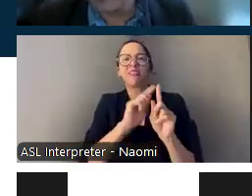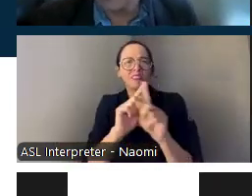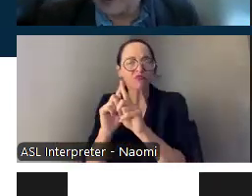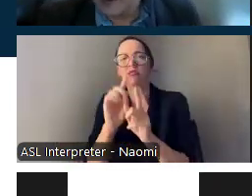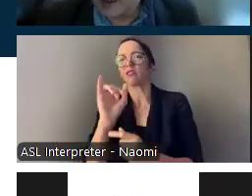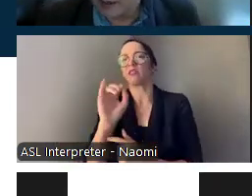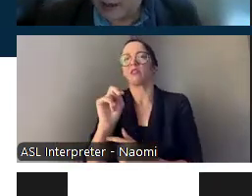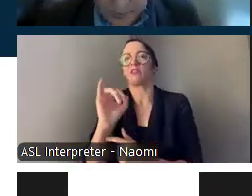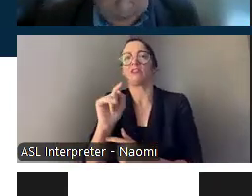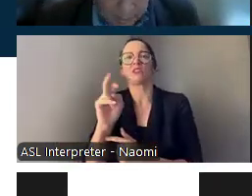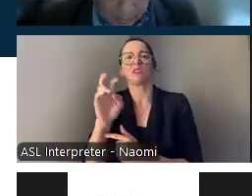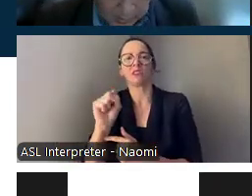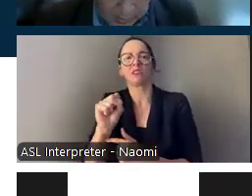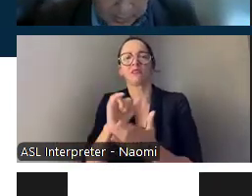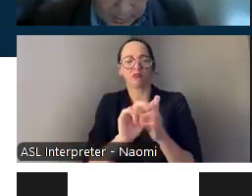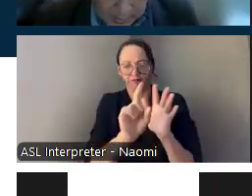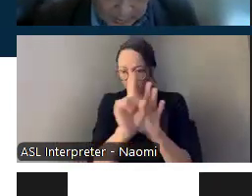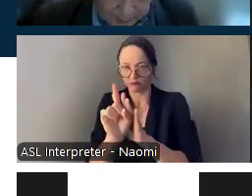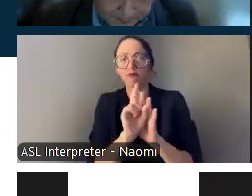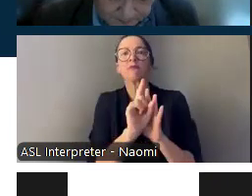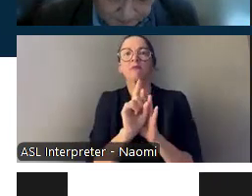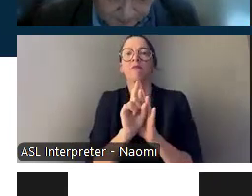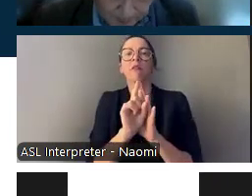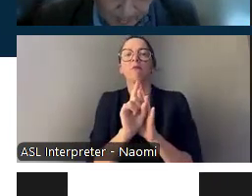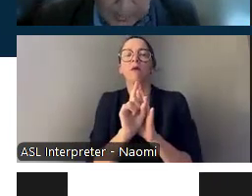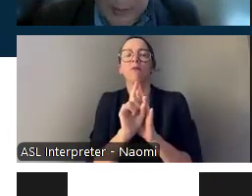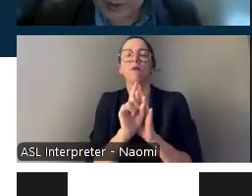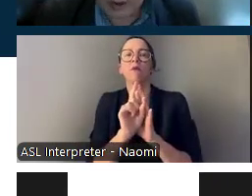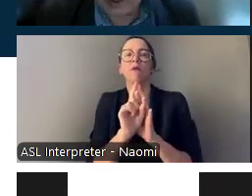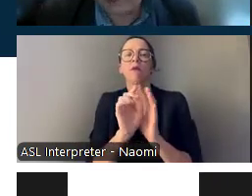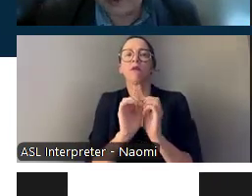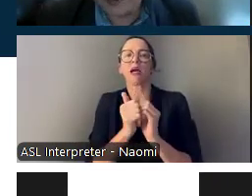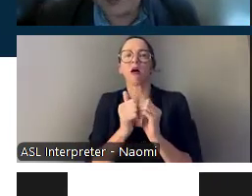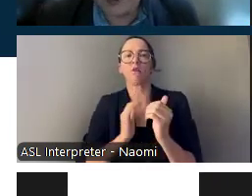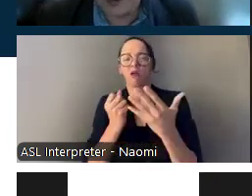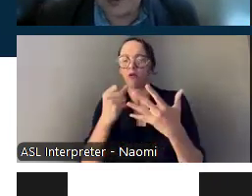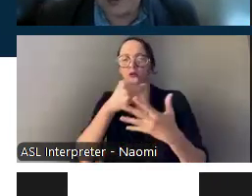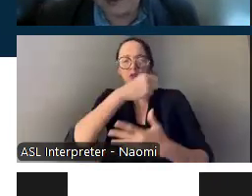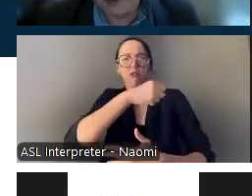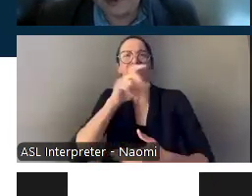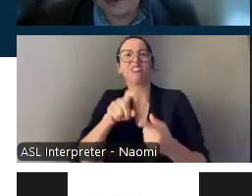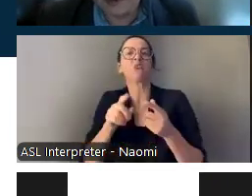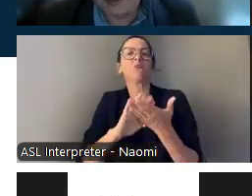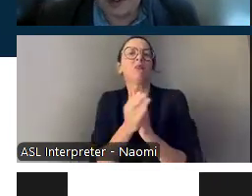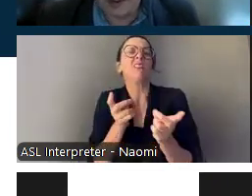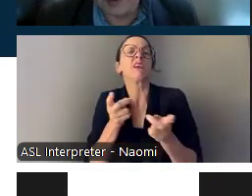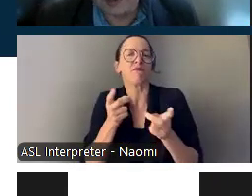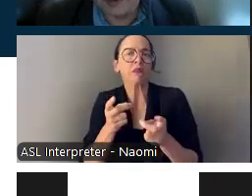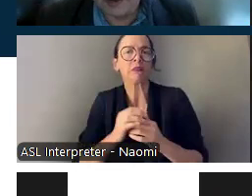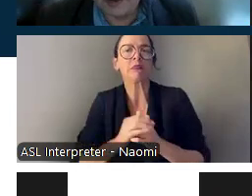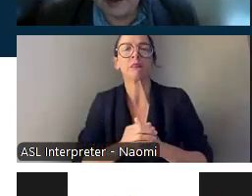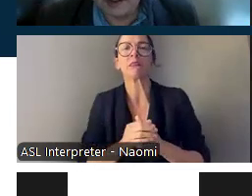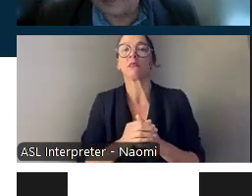fine tune a lot of these priorities. Can we go to the first